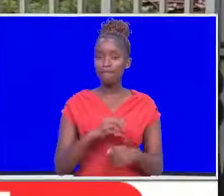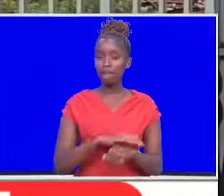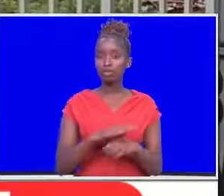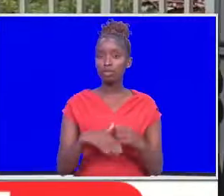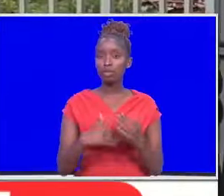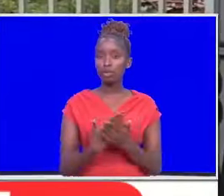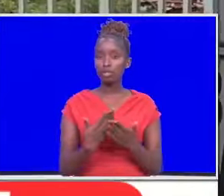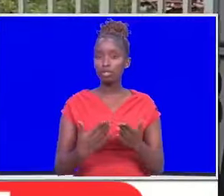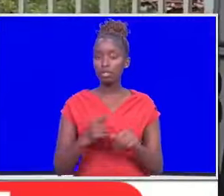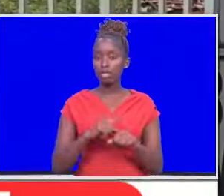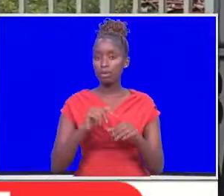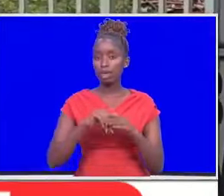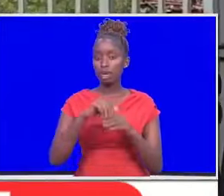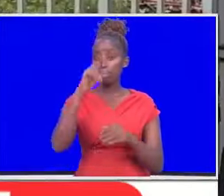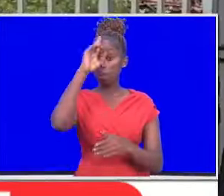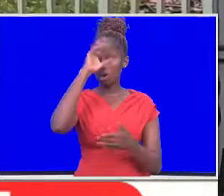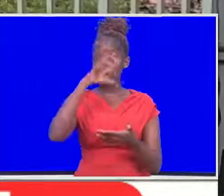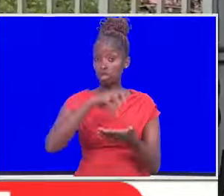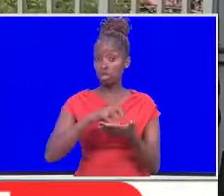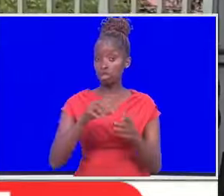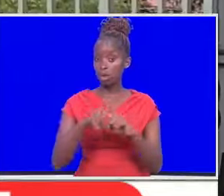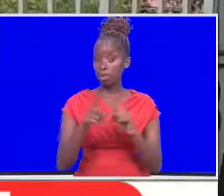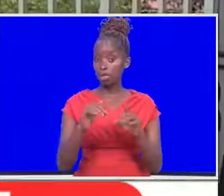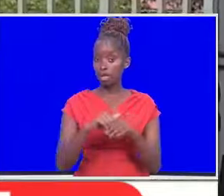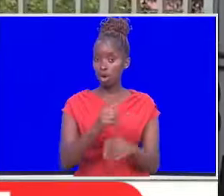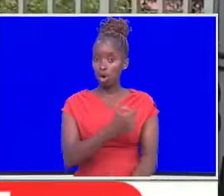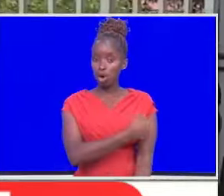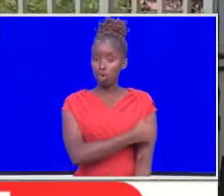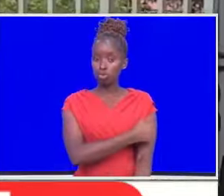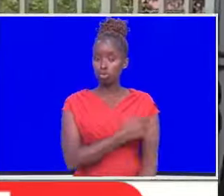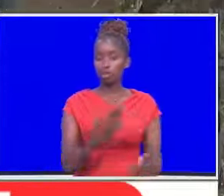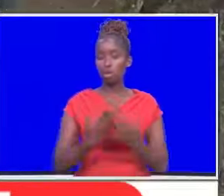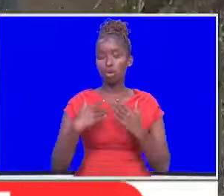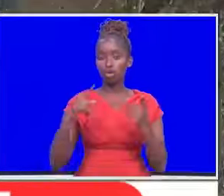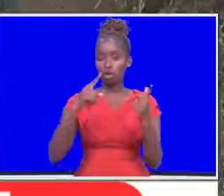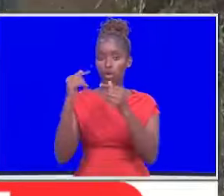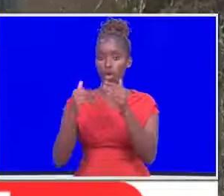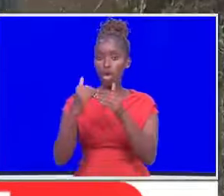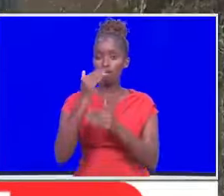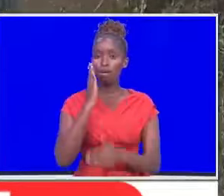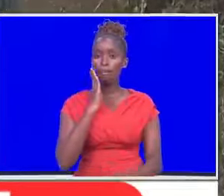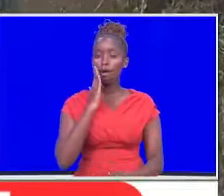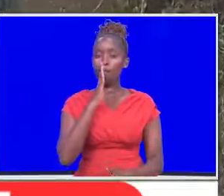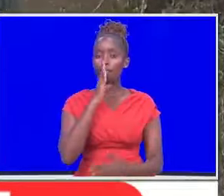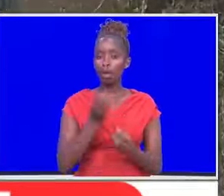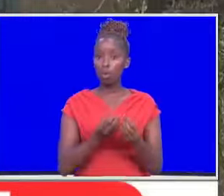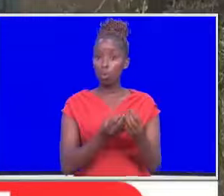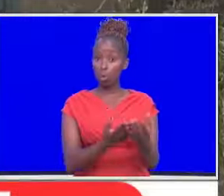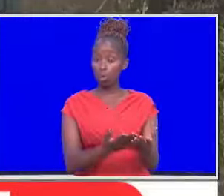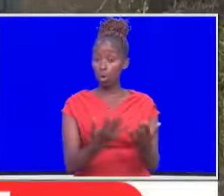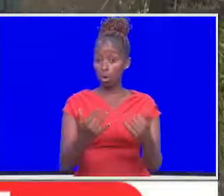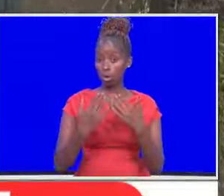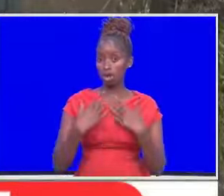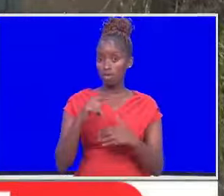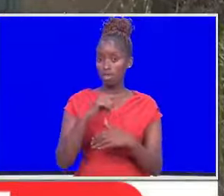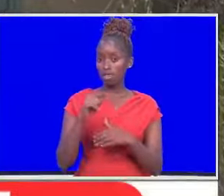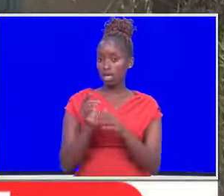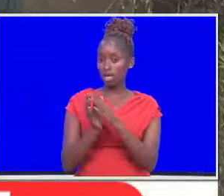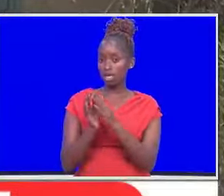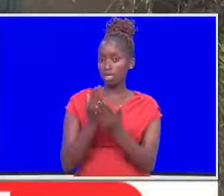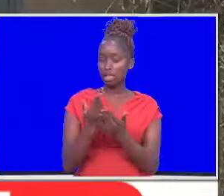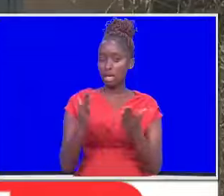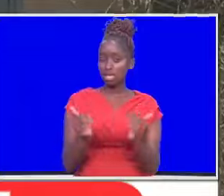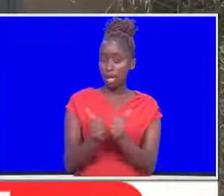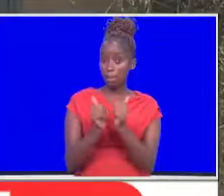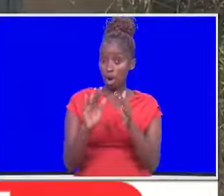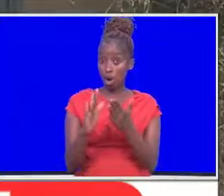at the police station, but rather at the hospital where he was taken after his mother's release. However, this version of events